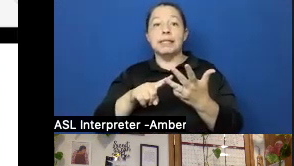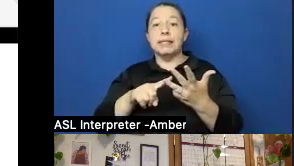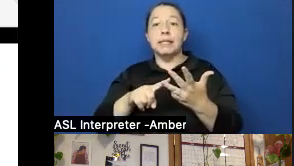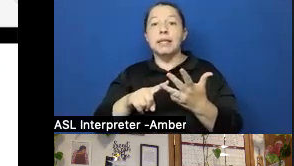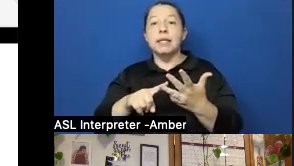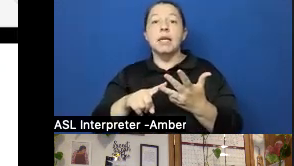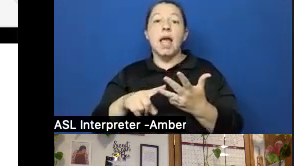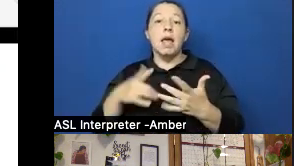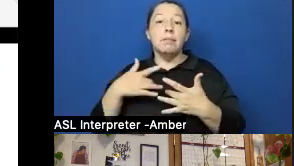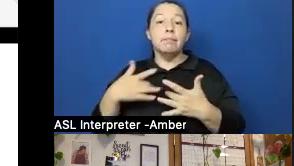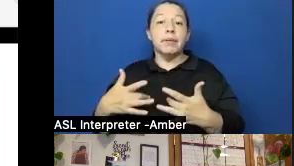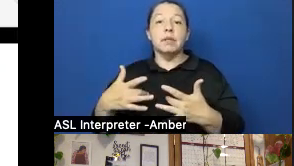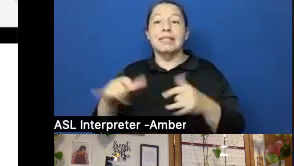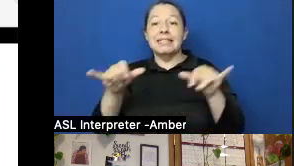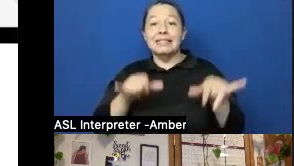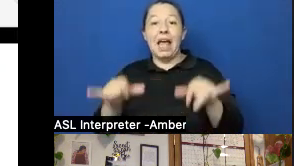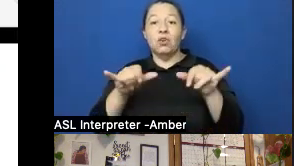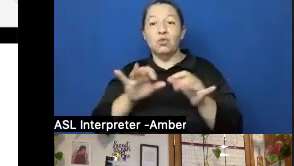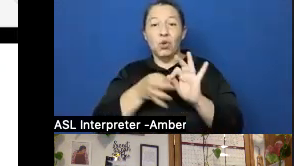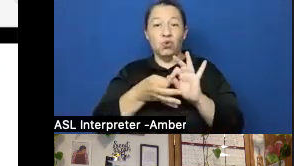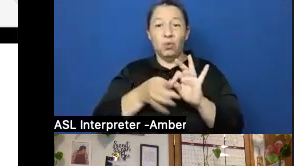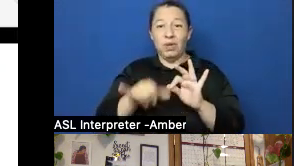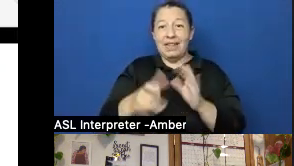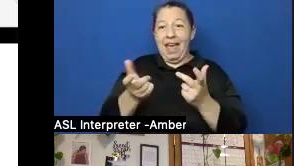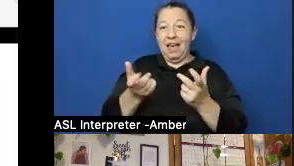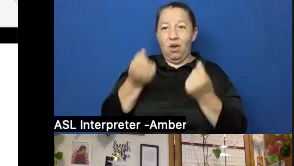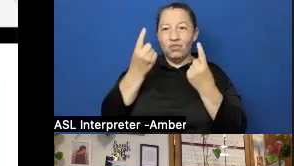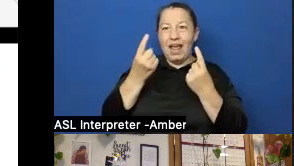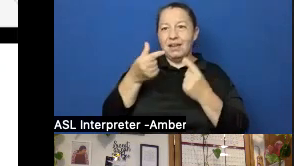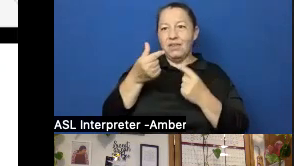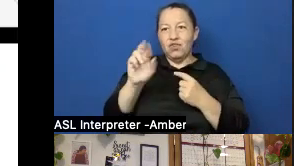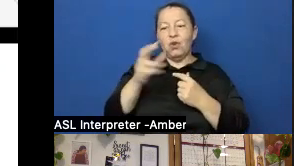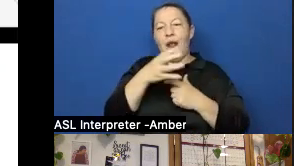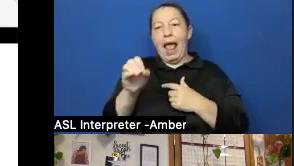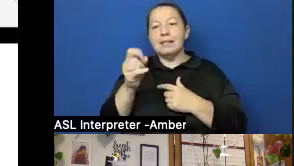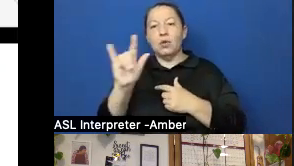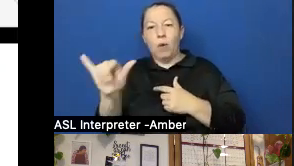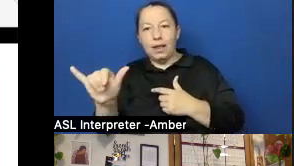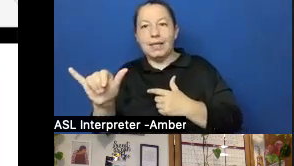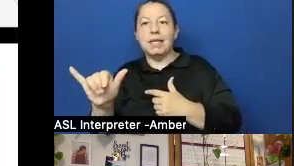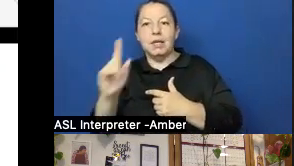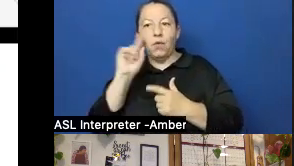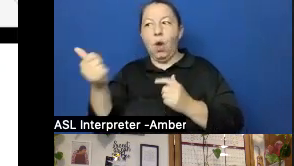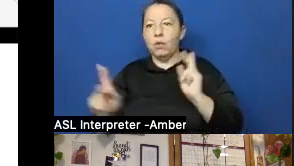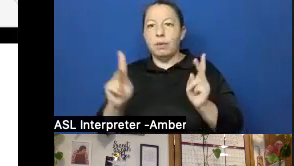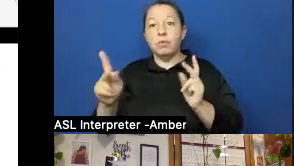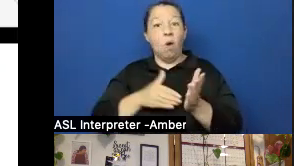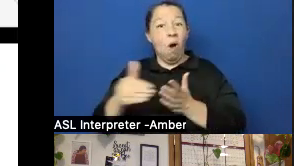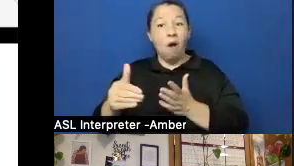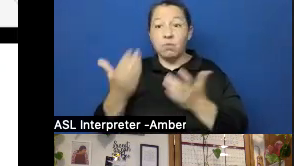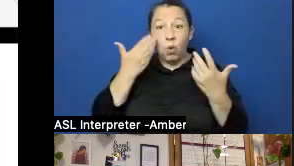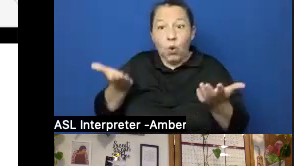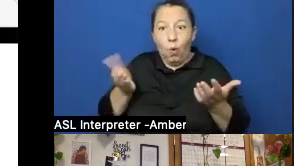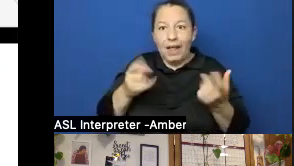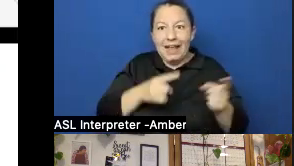standards to interpret gender and the sexuality of others. And often we are unaware that it's happening